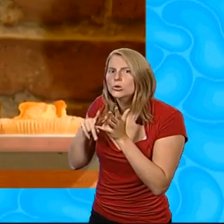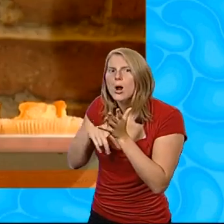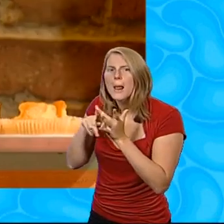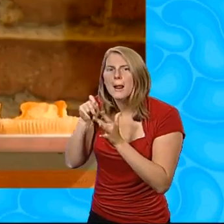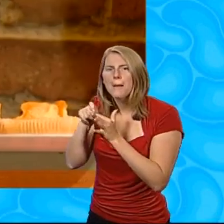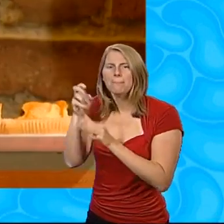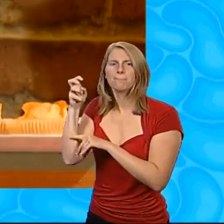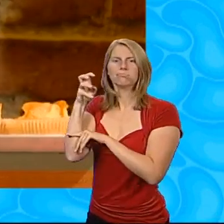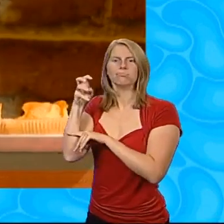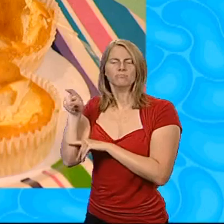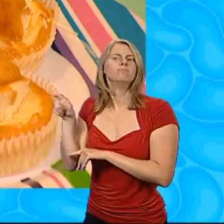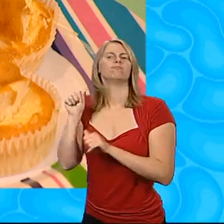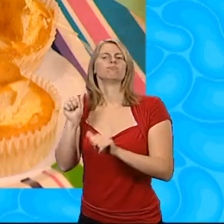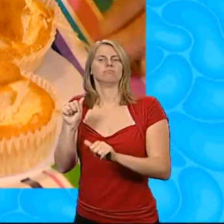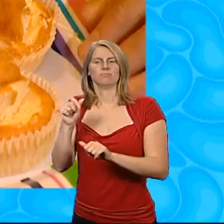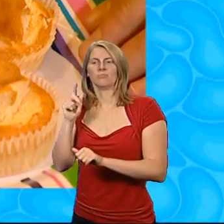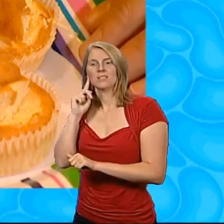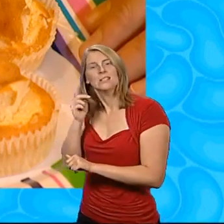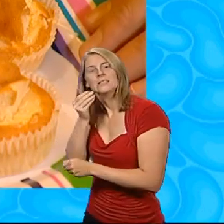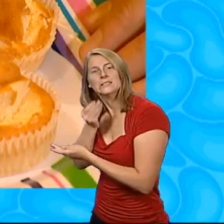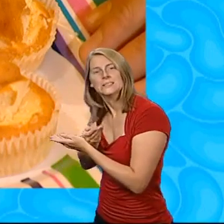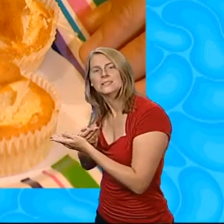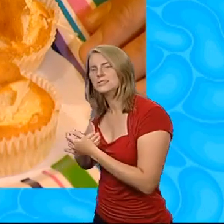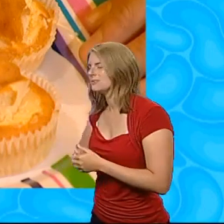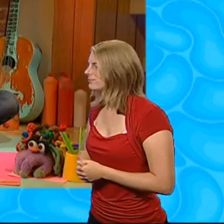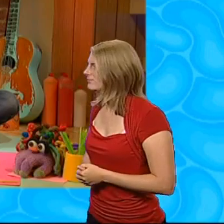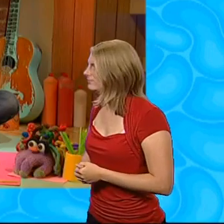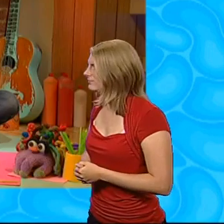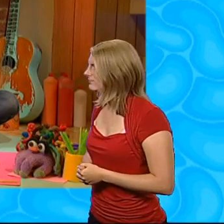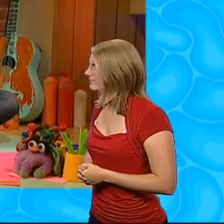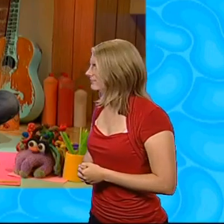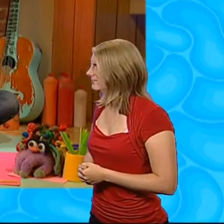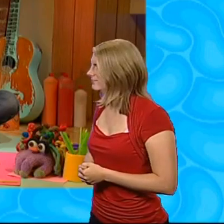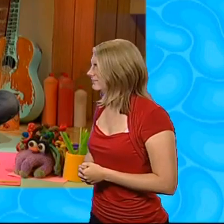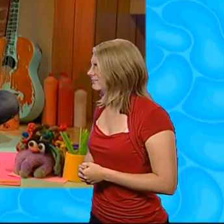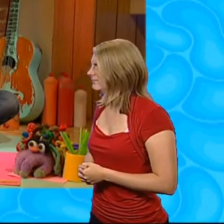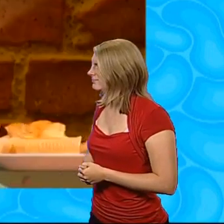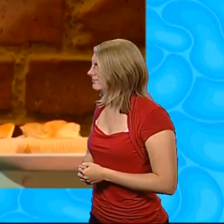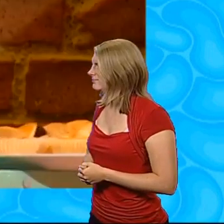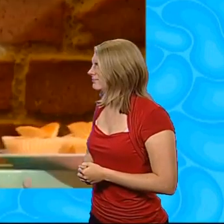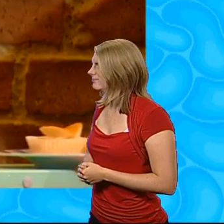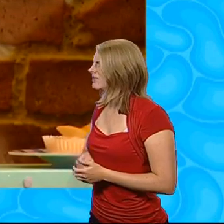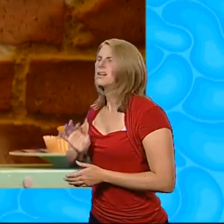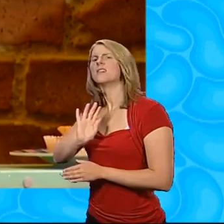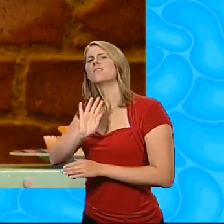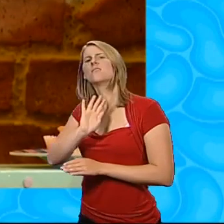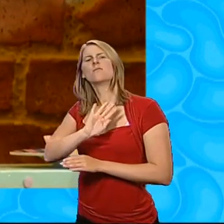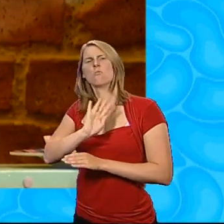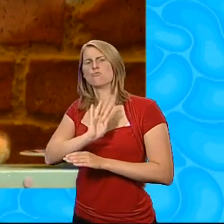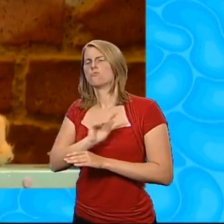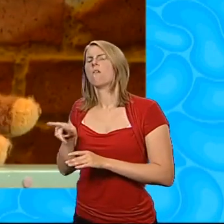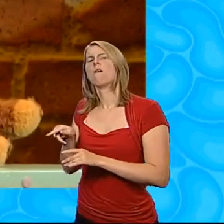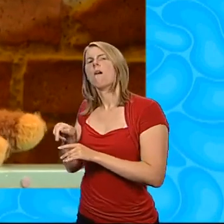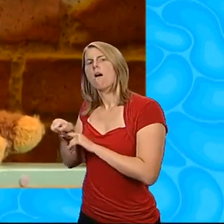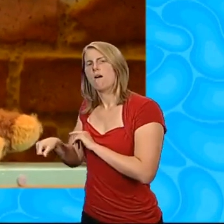oh, Stick. You can't. You're not going to eat these now, are you? Just a little. No, after. We're